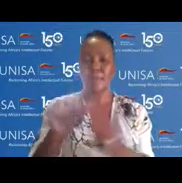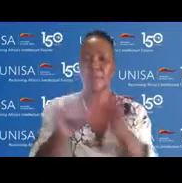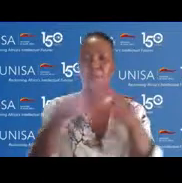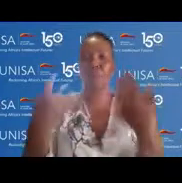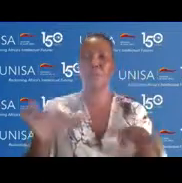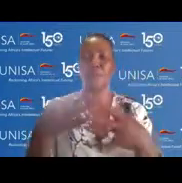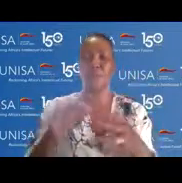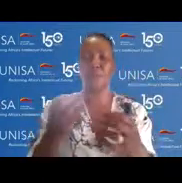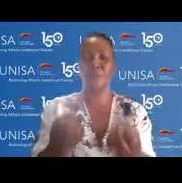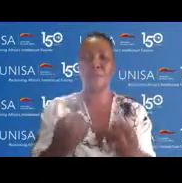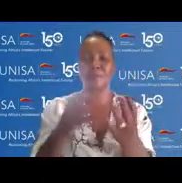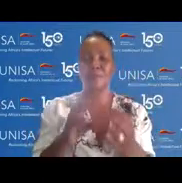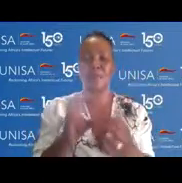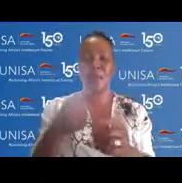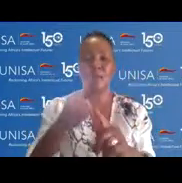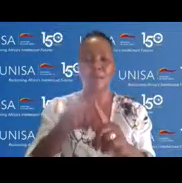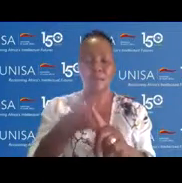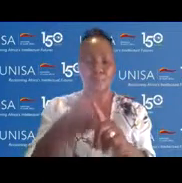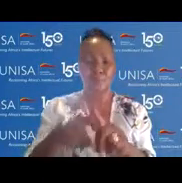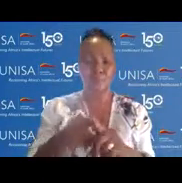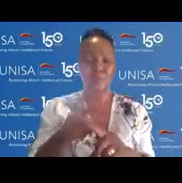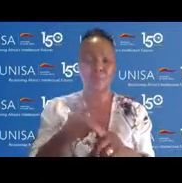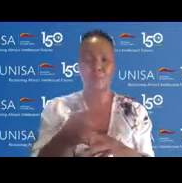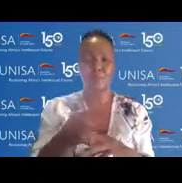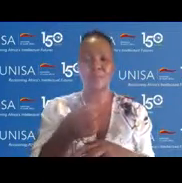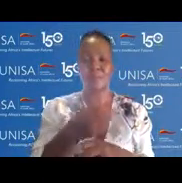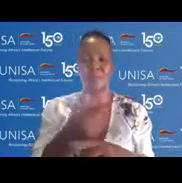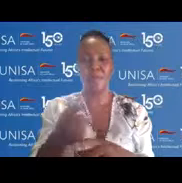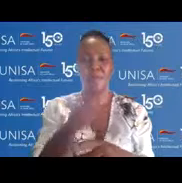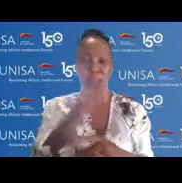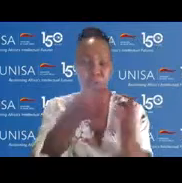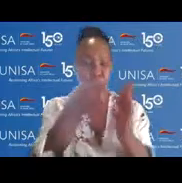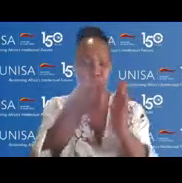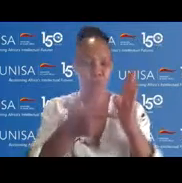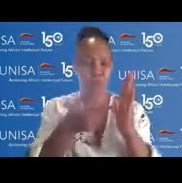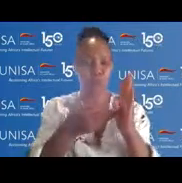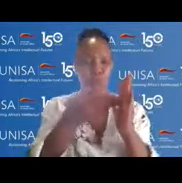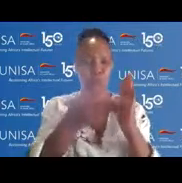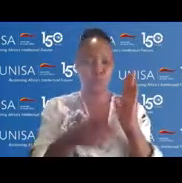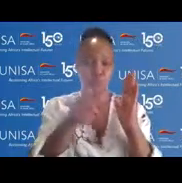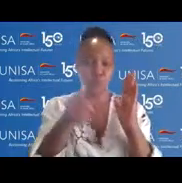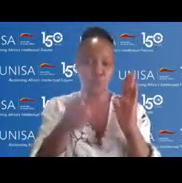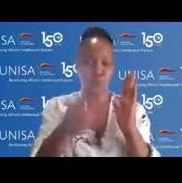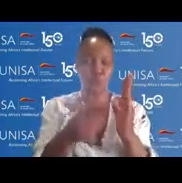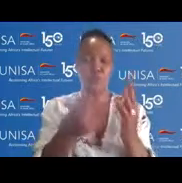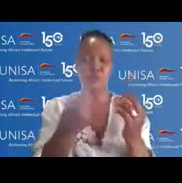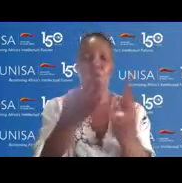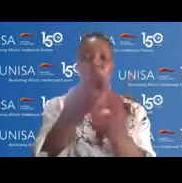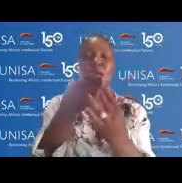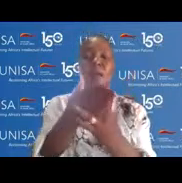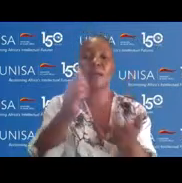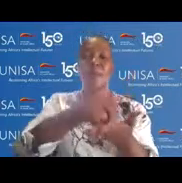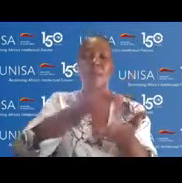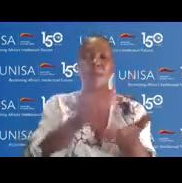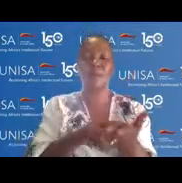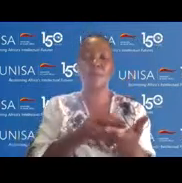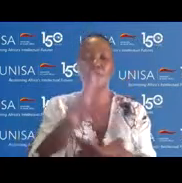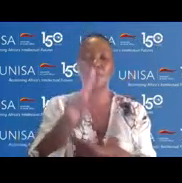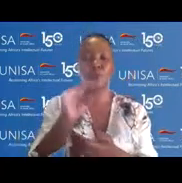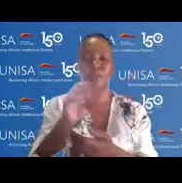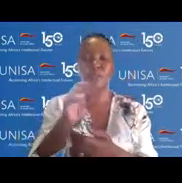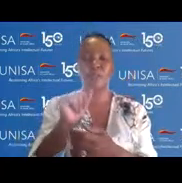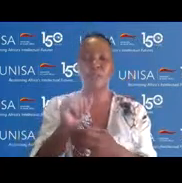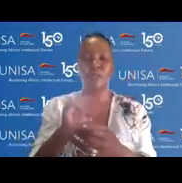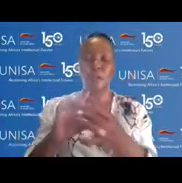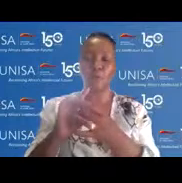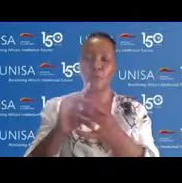where it tells me, hey, this is you. This is what you're doing. You're accessing the app, UNISA's network, pretty much. Okay, there we